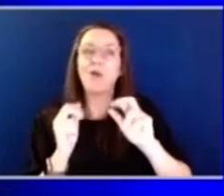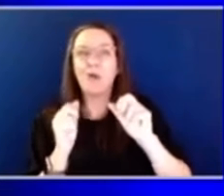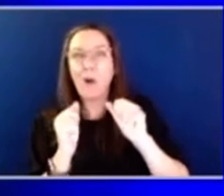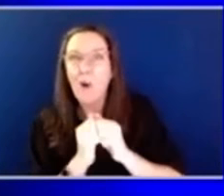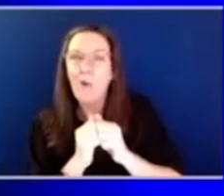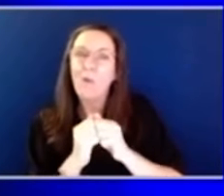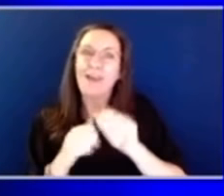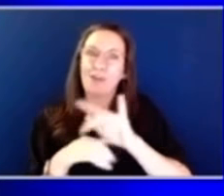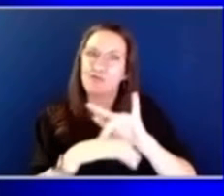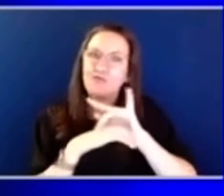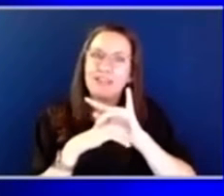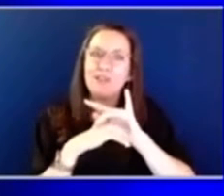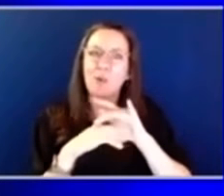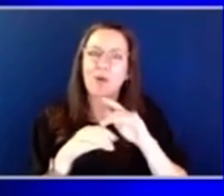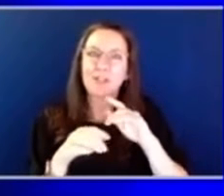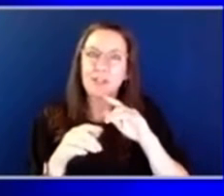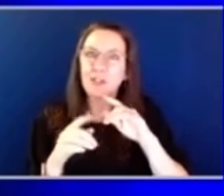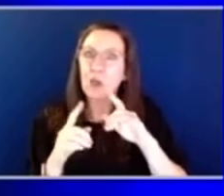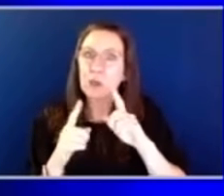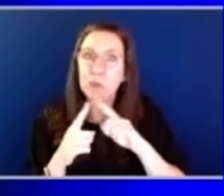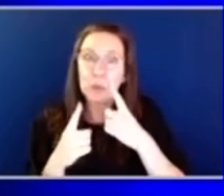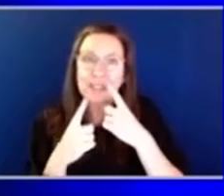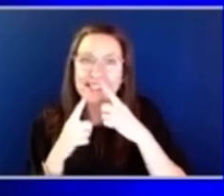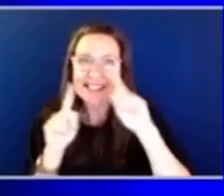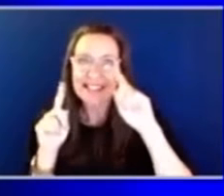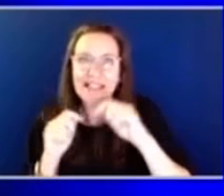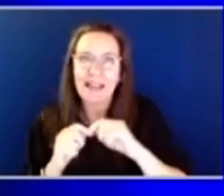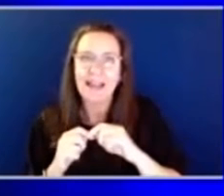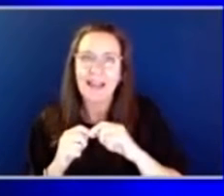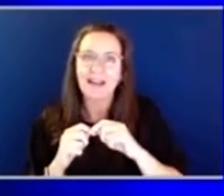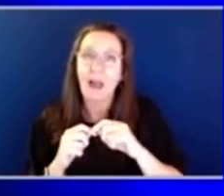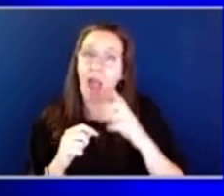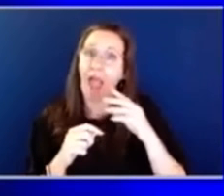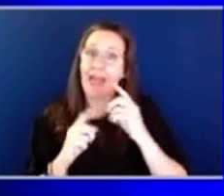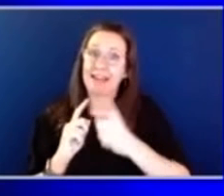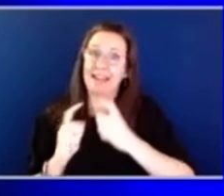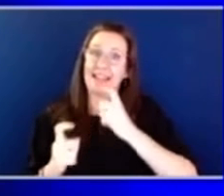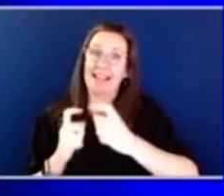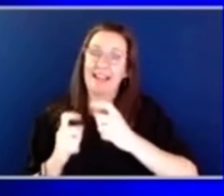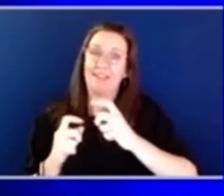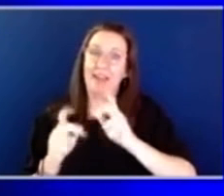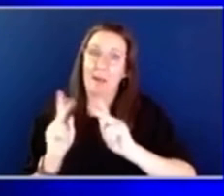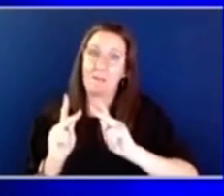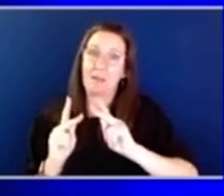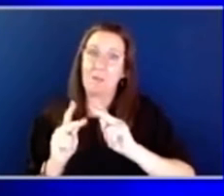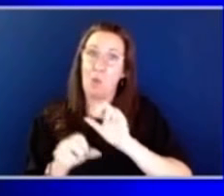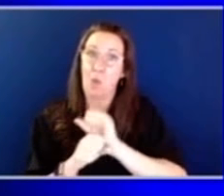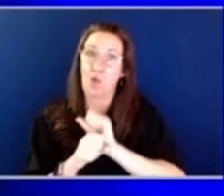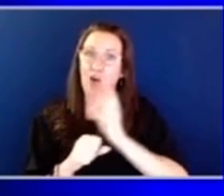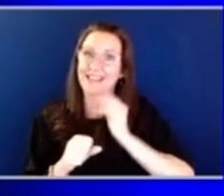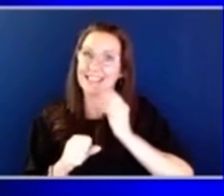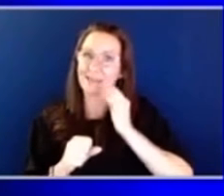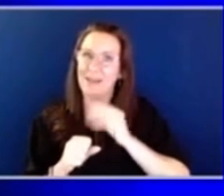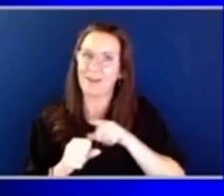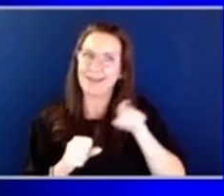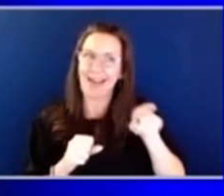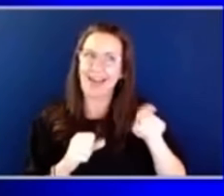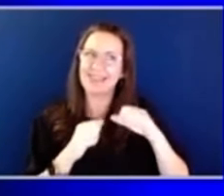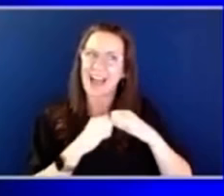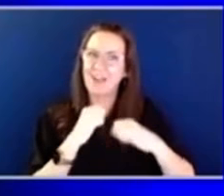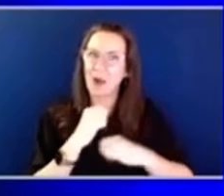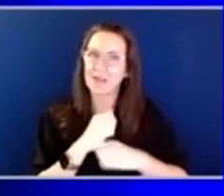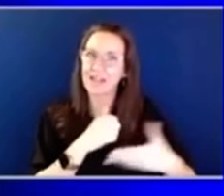organizations, giving autistic people the resources they need to succeed, and giving them work experience. The